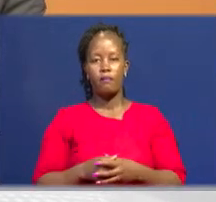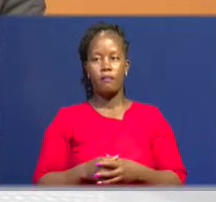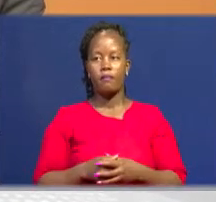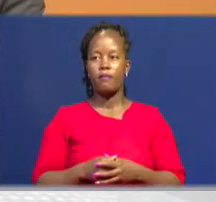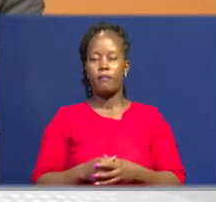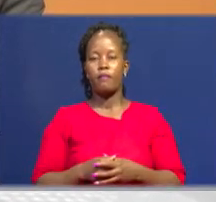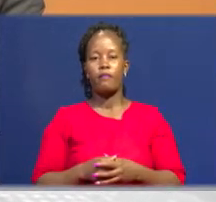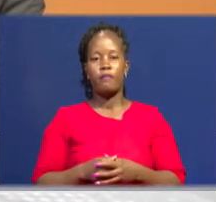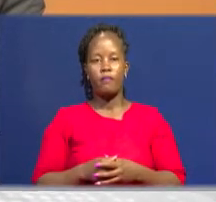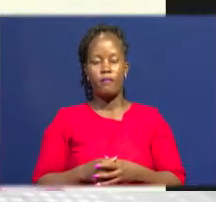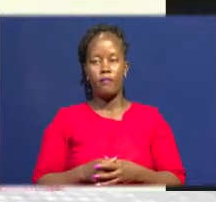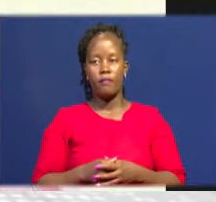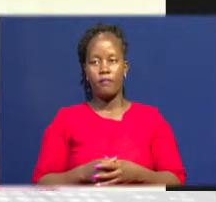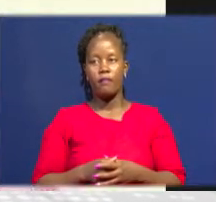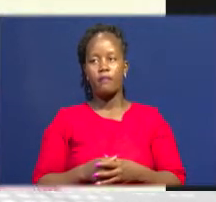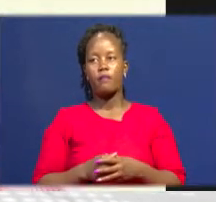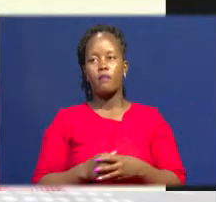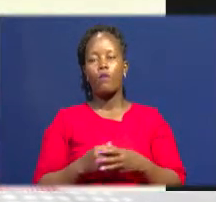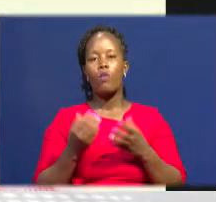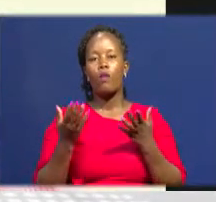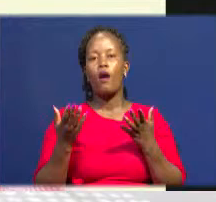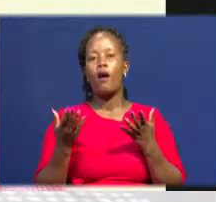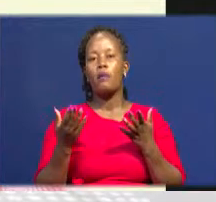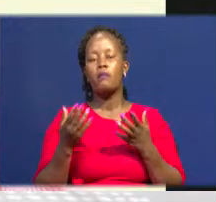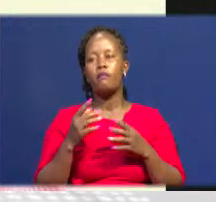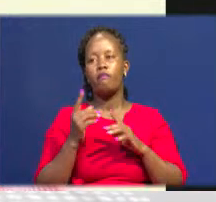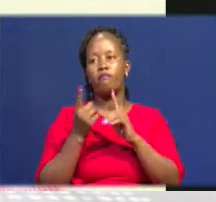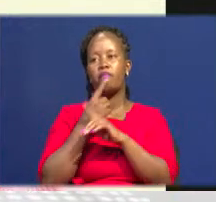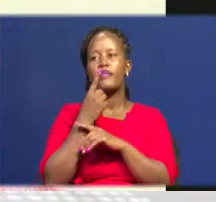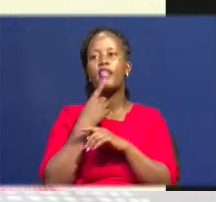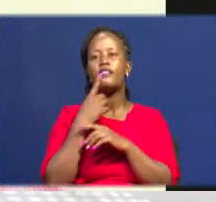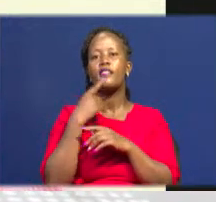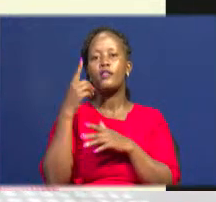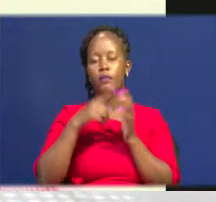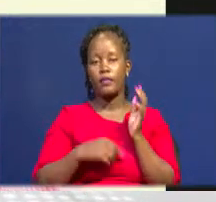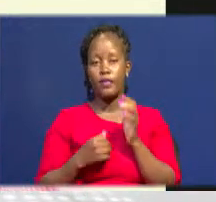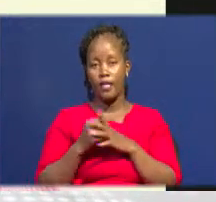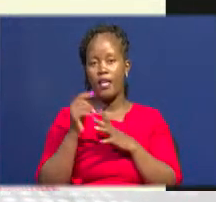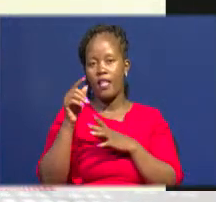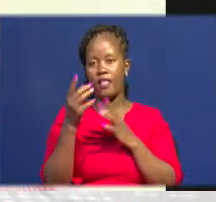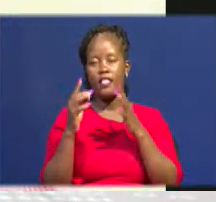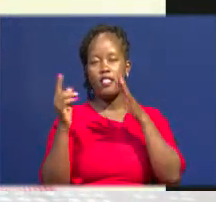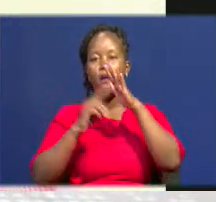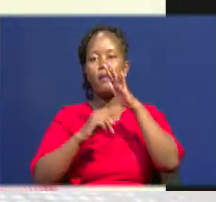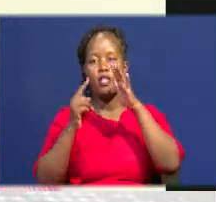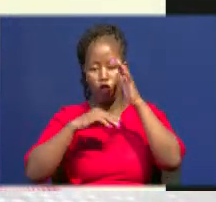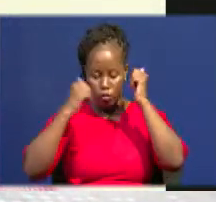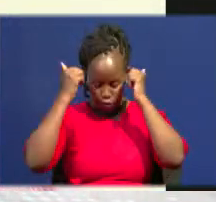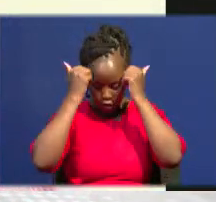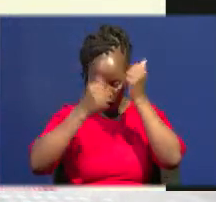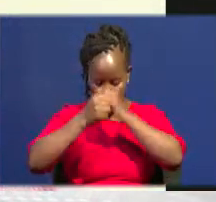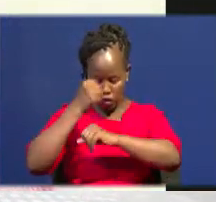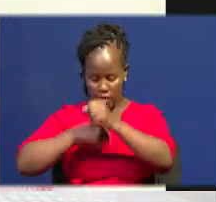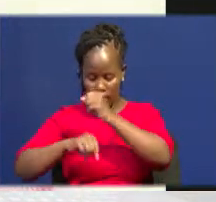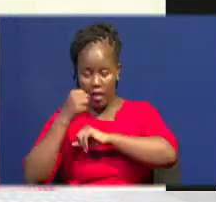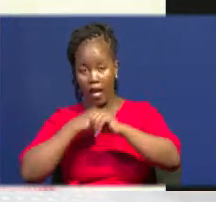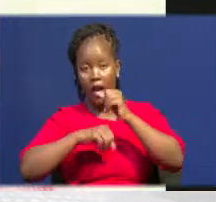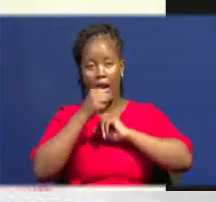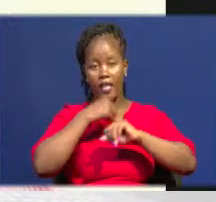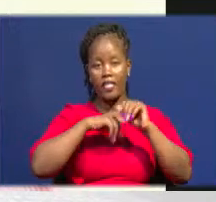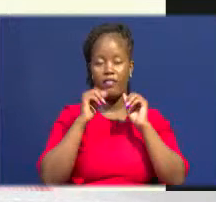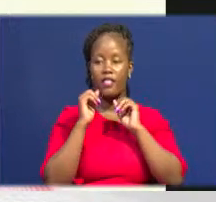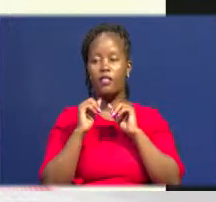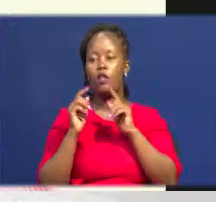Yeah, I start by saying these are the means of education activities, and as I'm speaking to you now, there